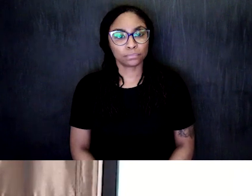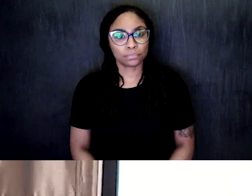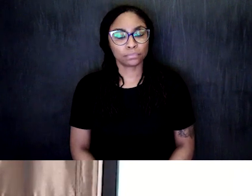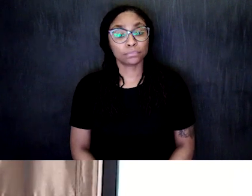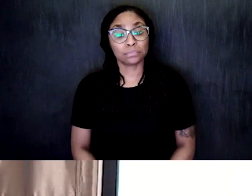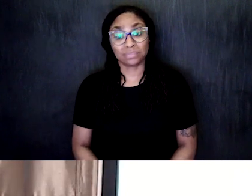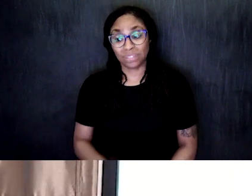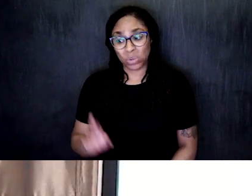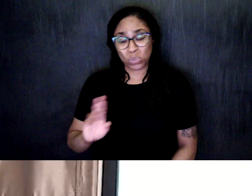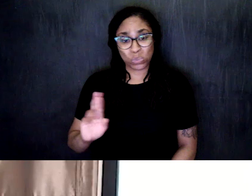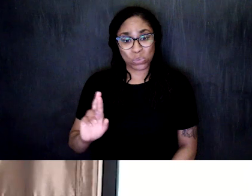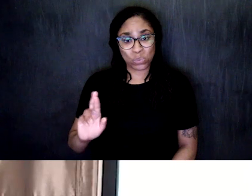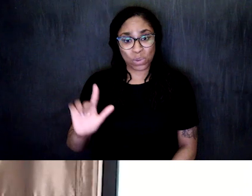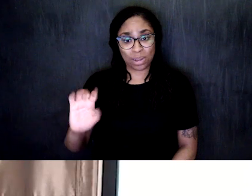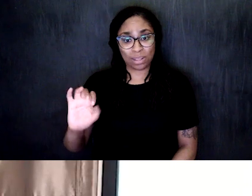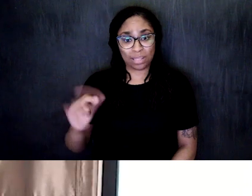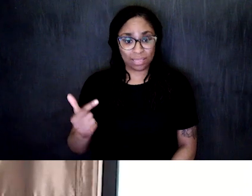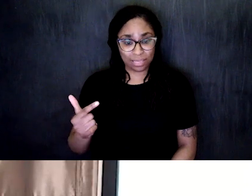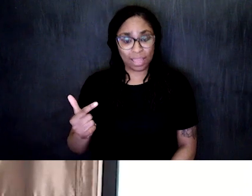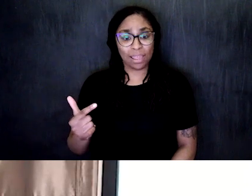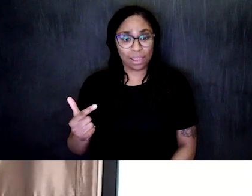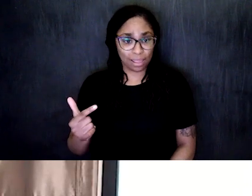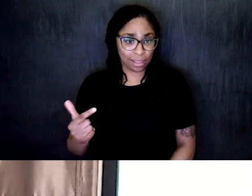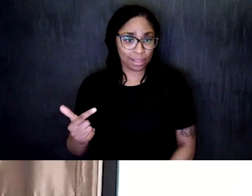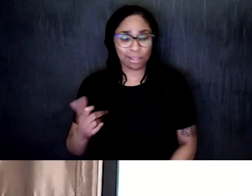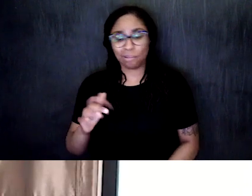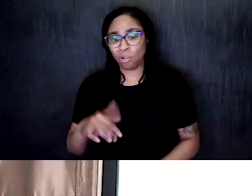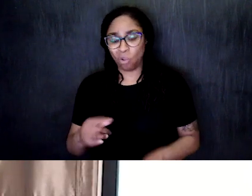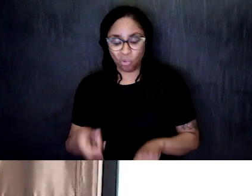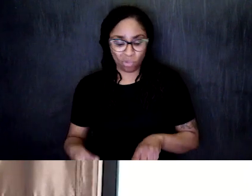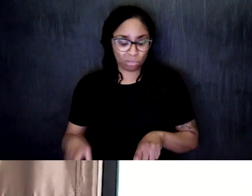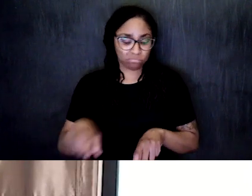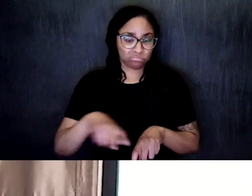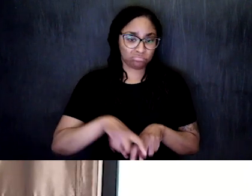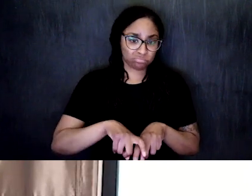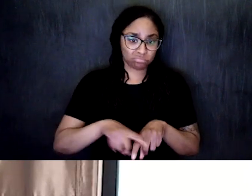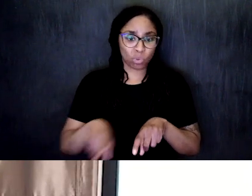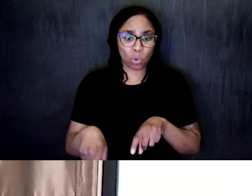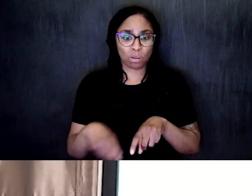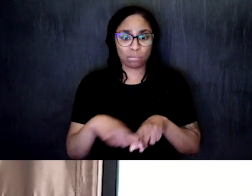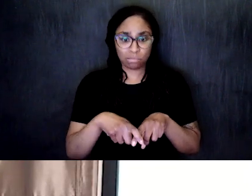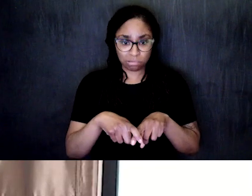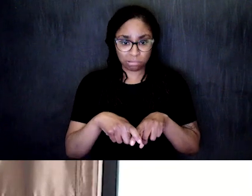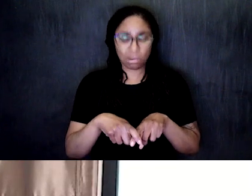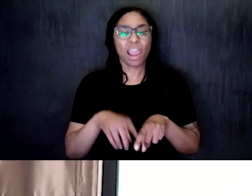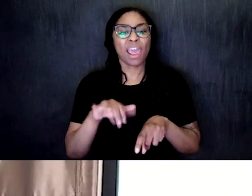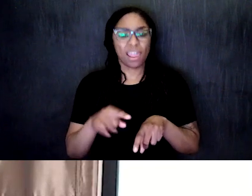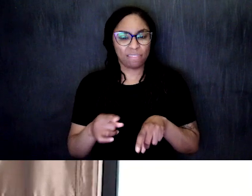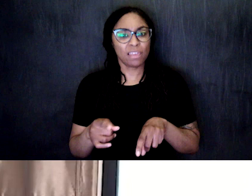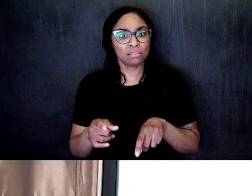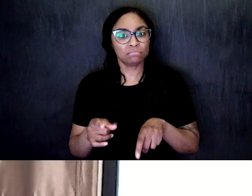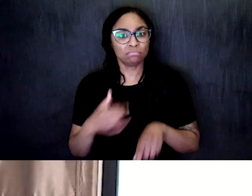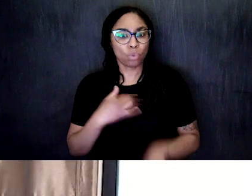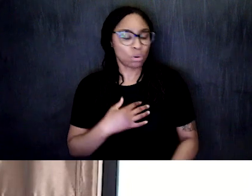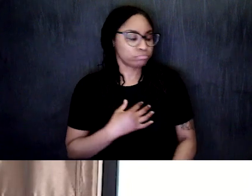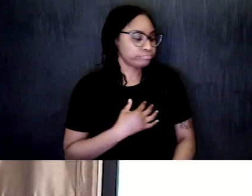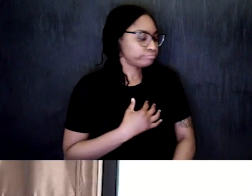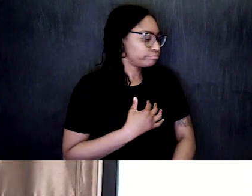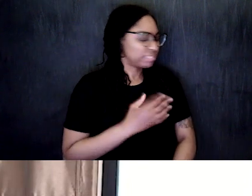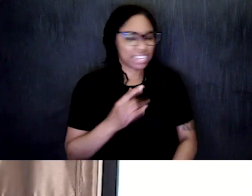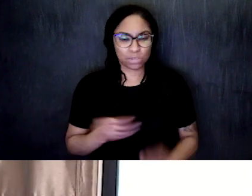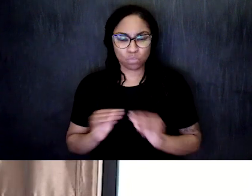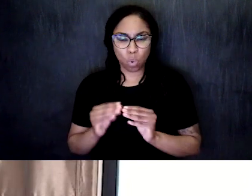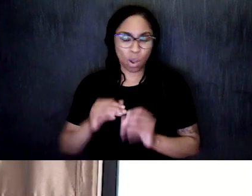And then bring the right leg over the thigh or the ankle. And we're going to twist again, this time a little bit